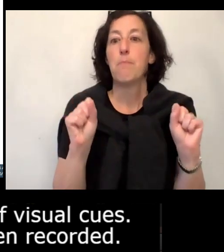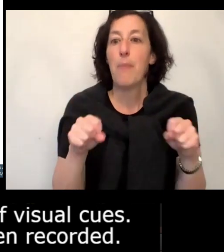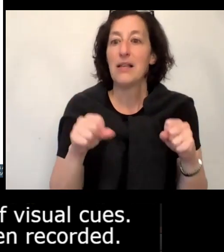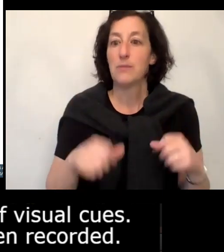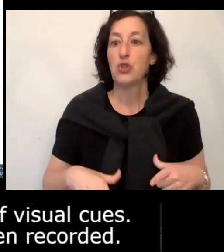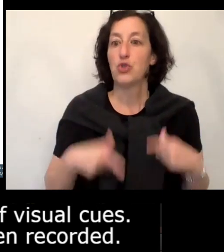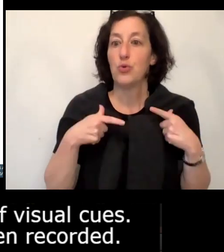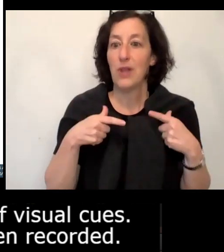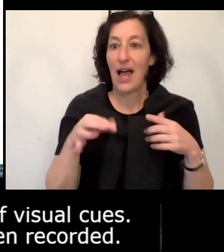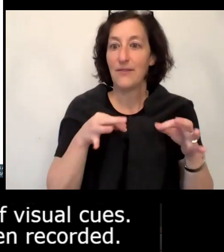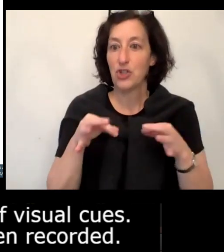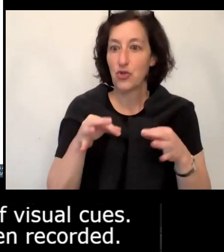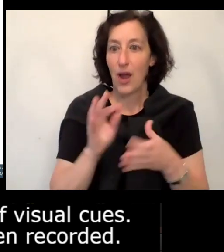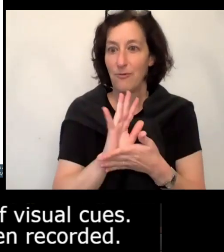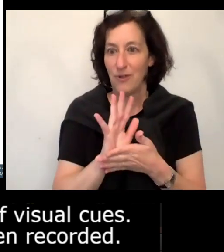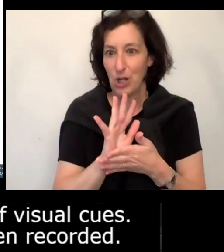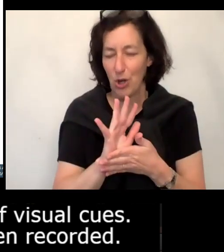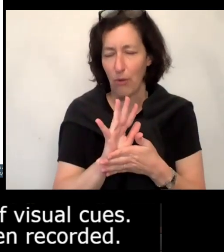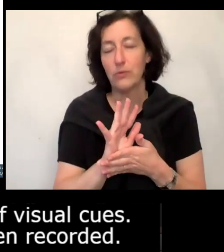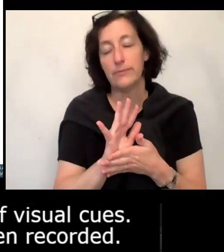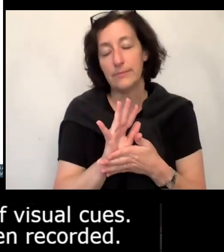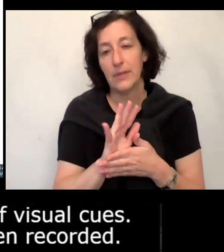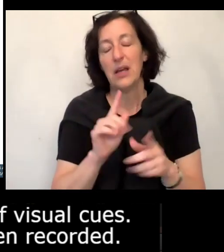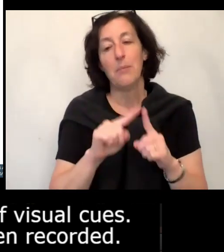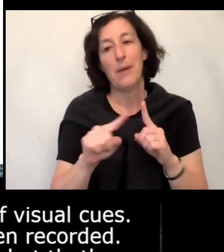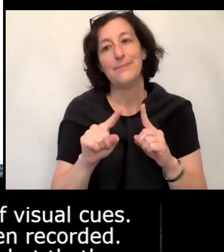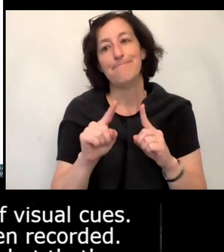course, but that's a skill